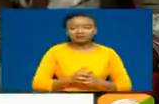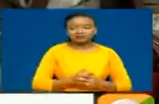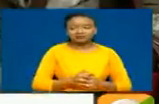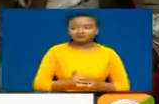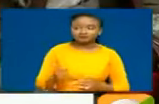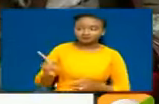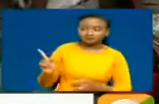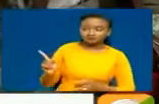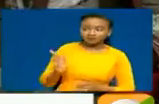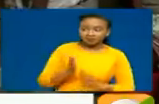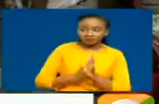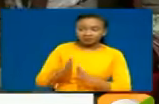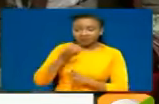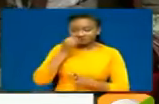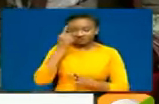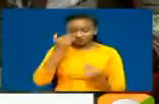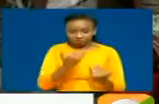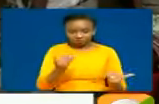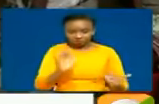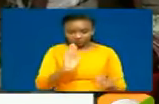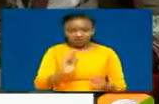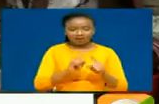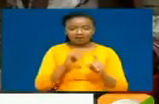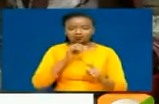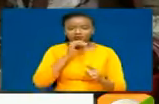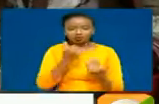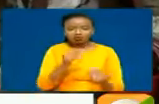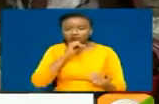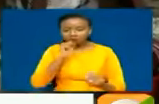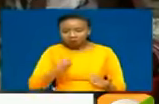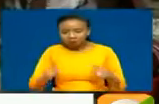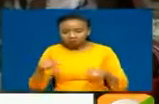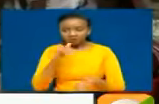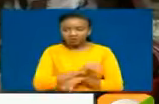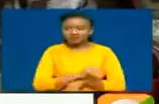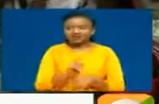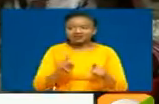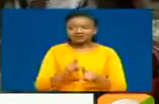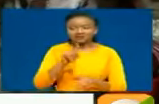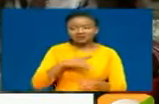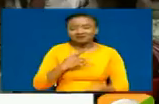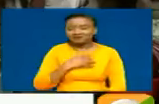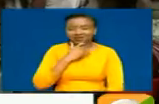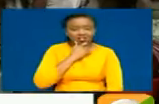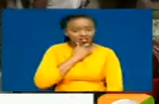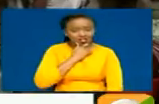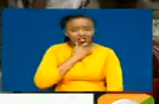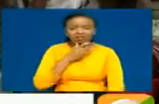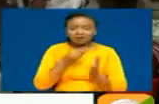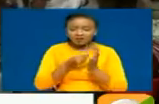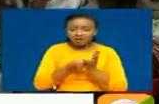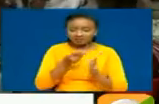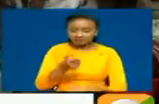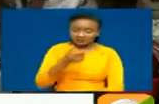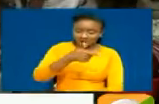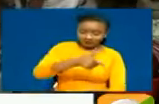As Mercy Giteta prepares a meal for her children and grandchildren this evening, she is already feeling the heat of the hike in fuel prices, more